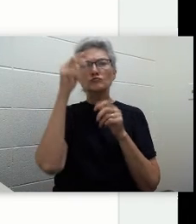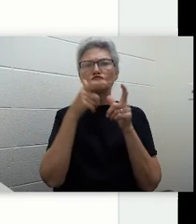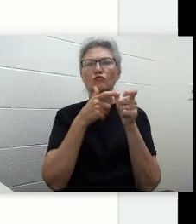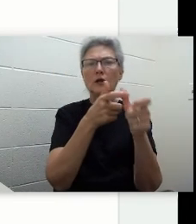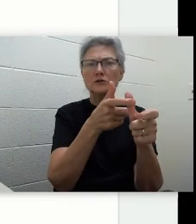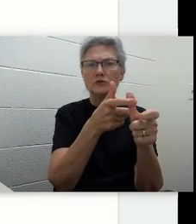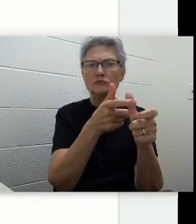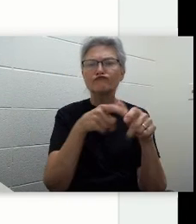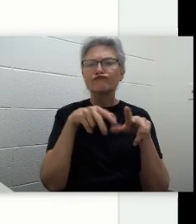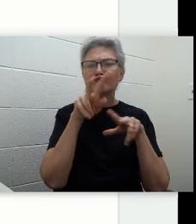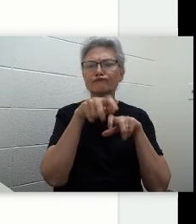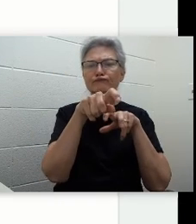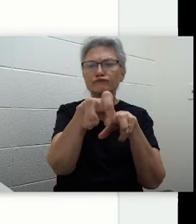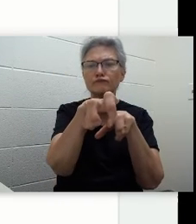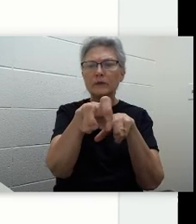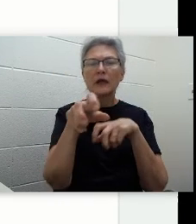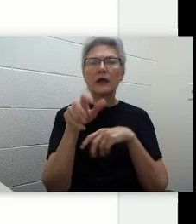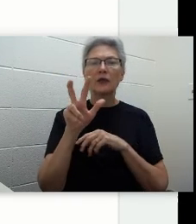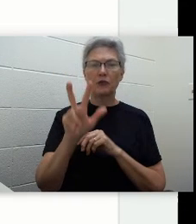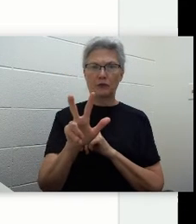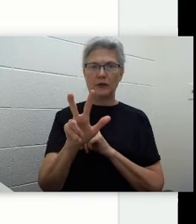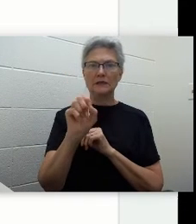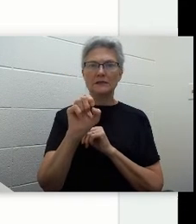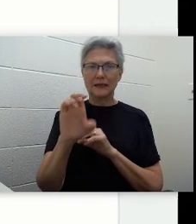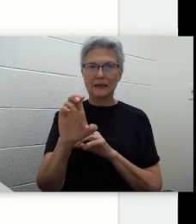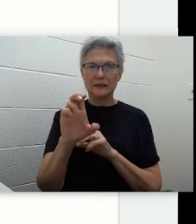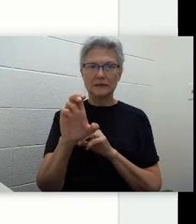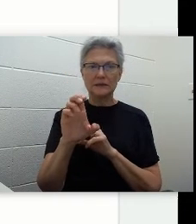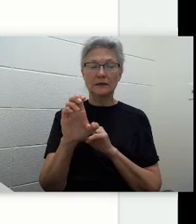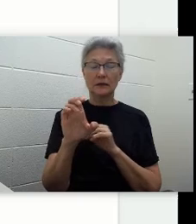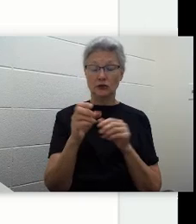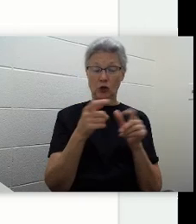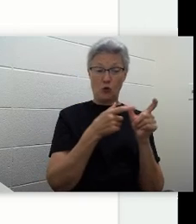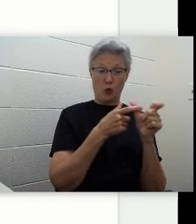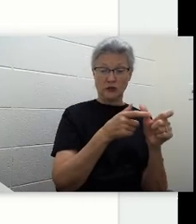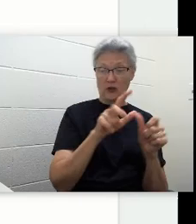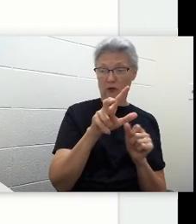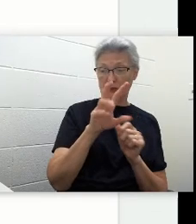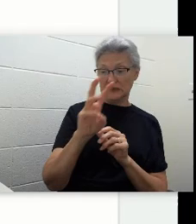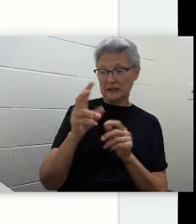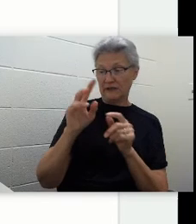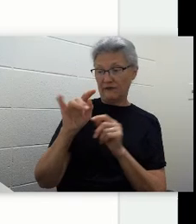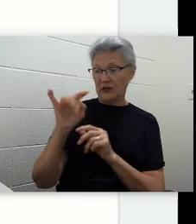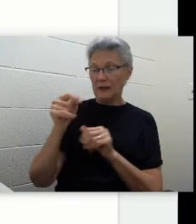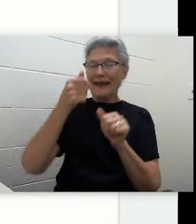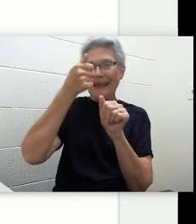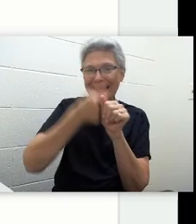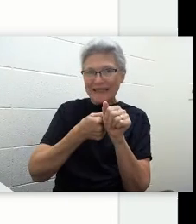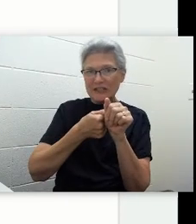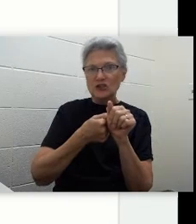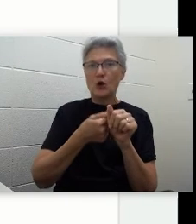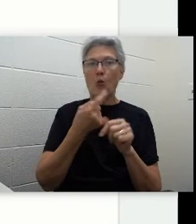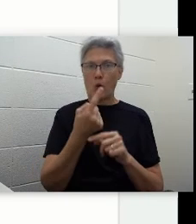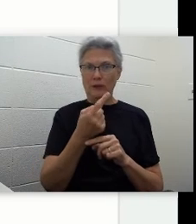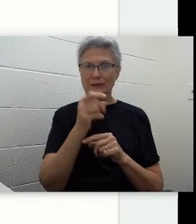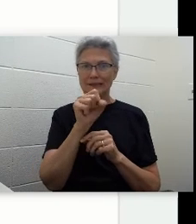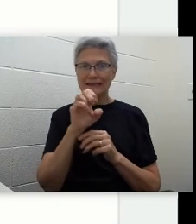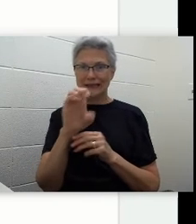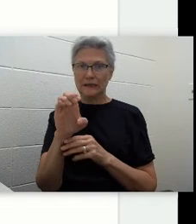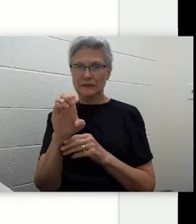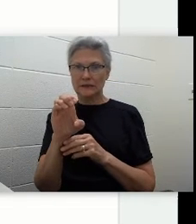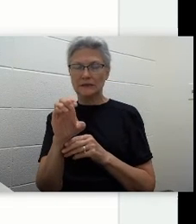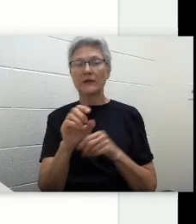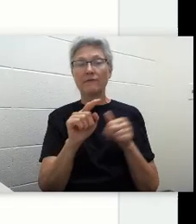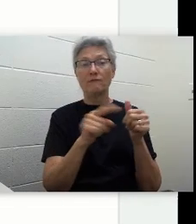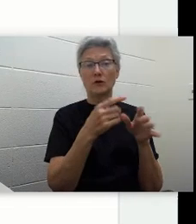3 seconds. The information that we do have is that she runs 36 feet per second. Seems like this